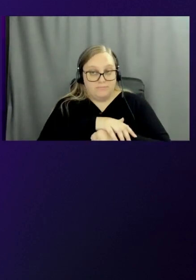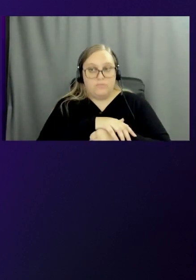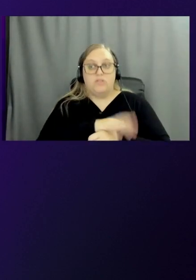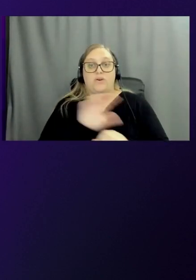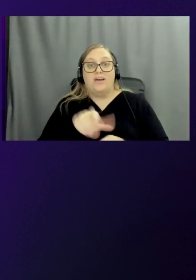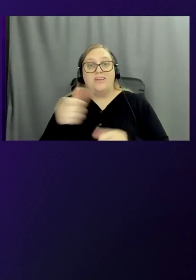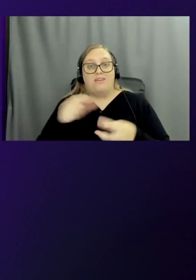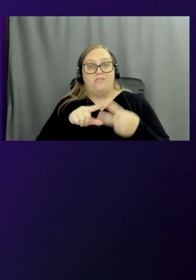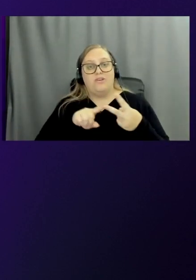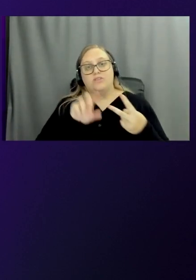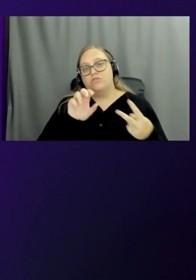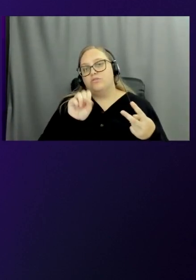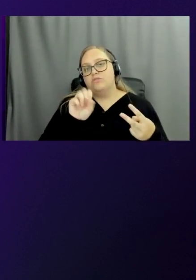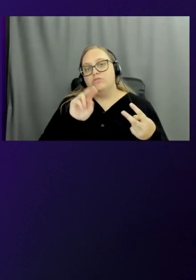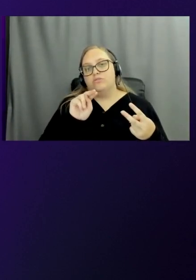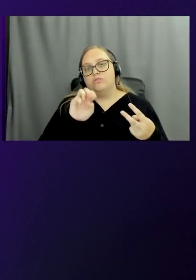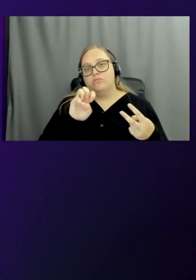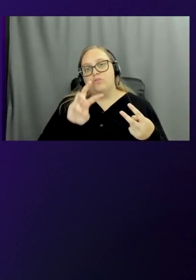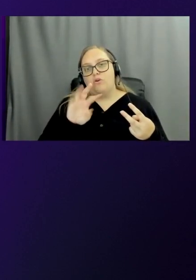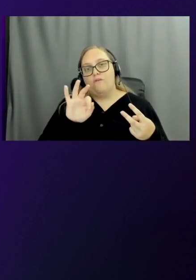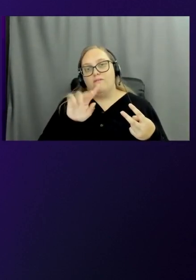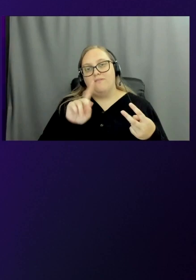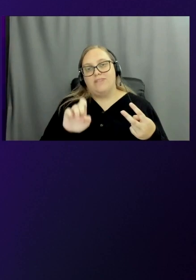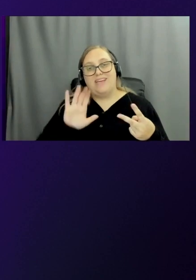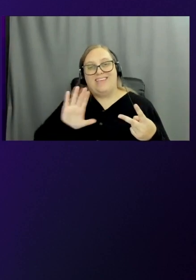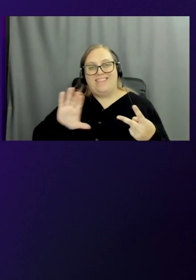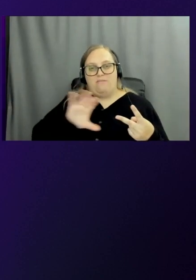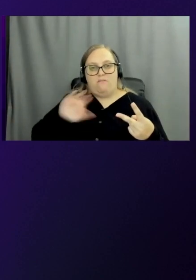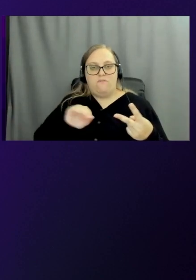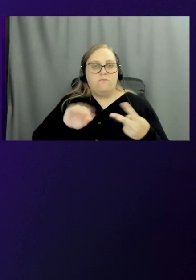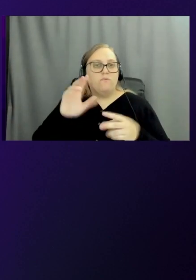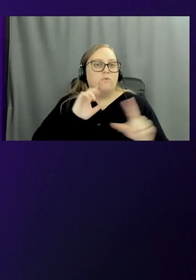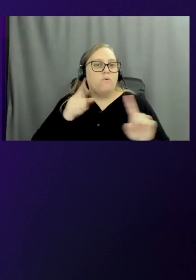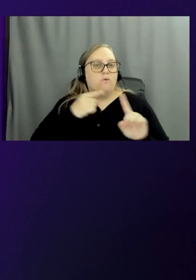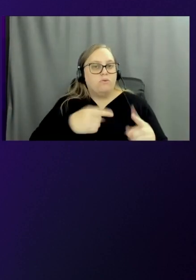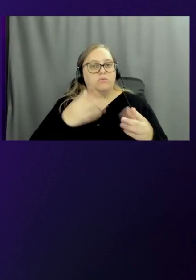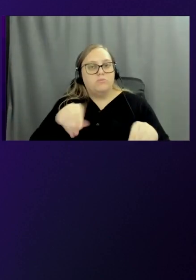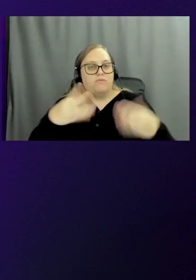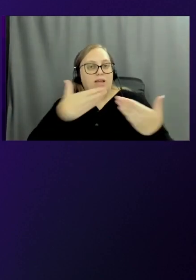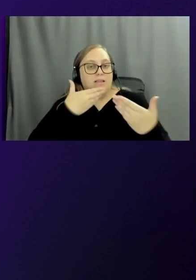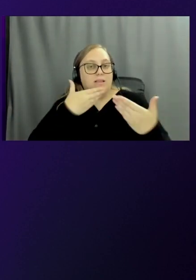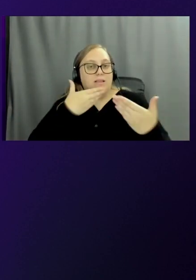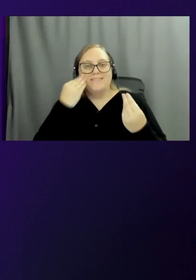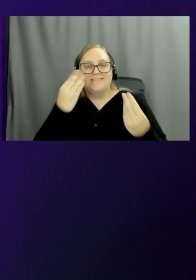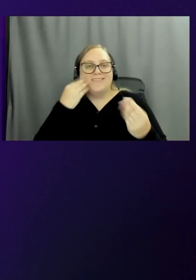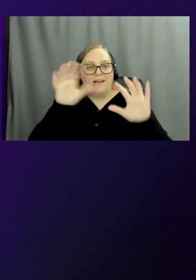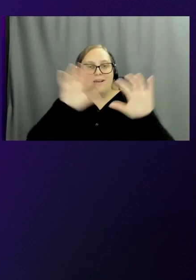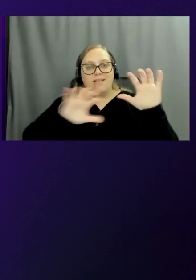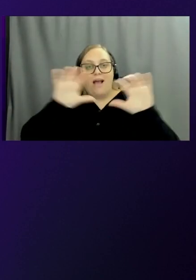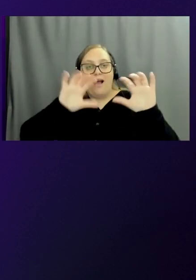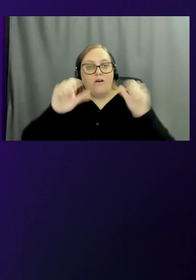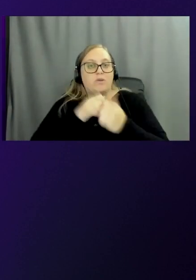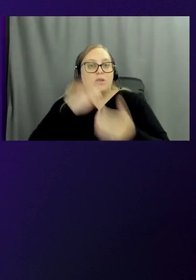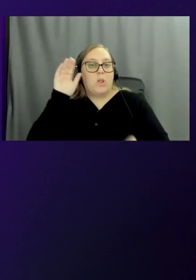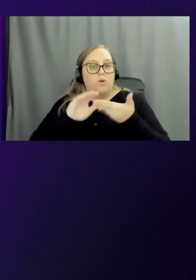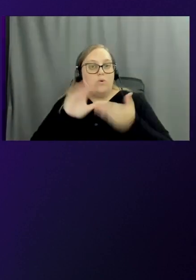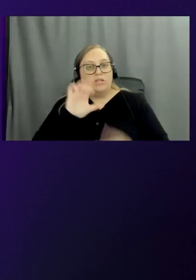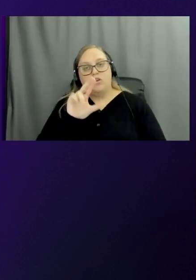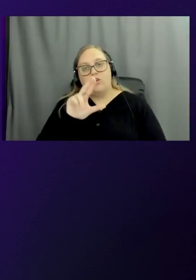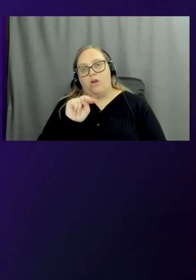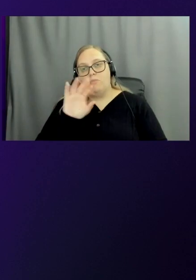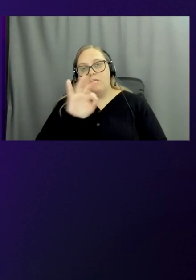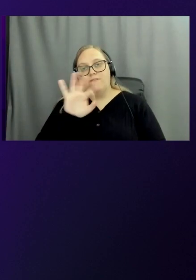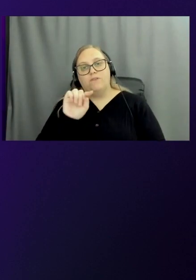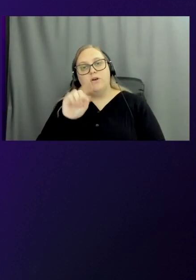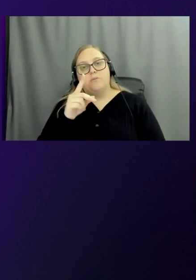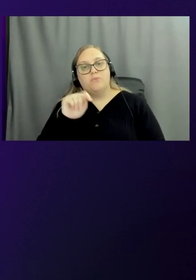Snowflake. Their goal is to provide the best data cloud with the lowest carbon footprint on the planet. And they recently